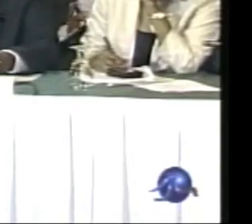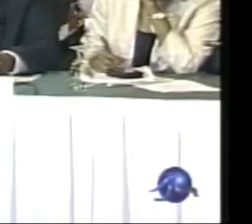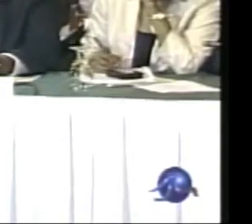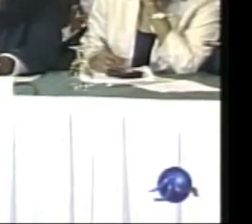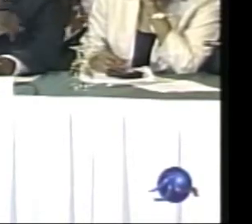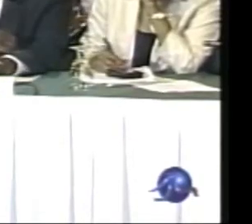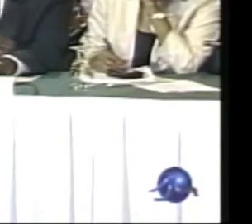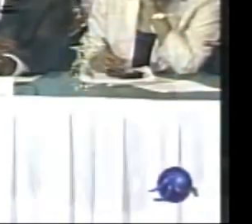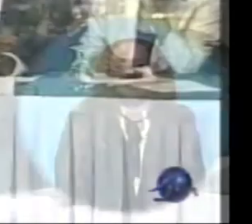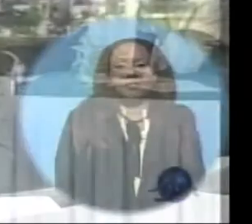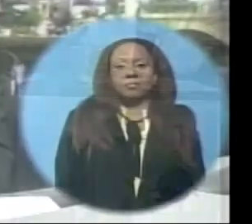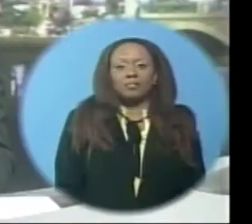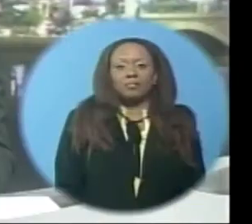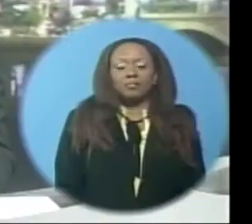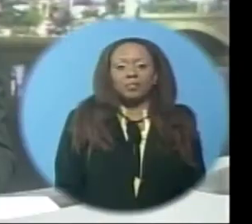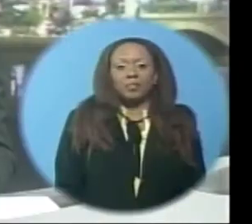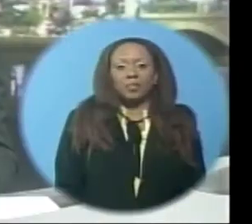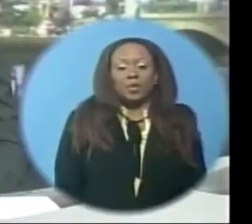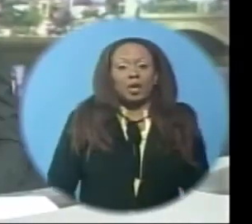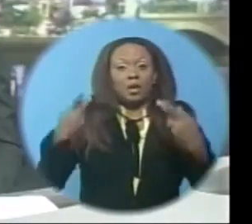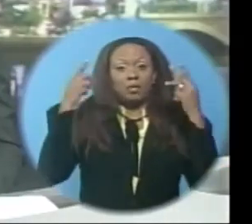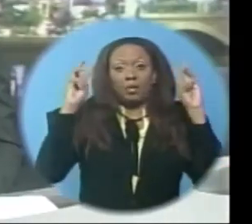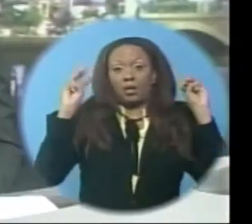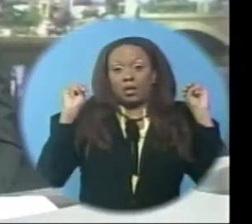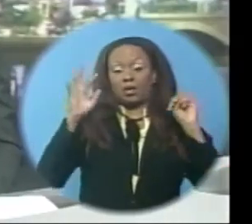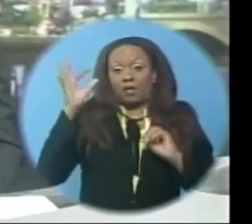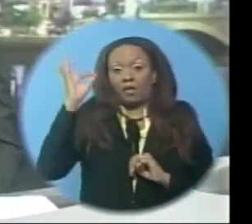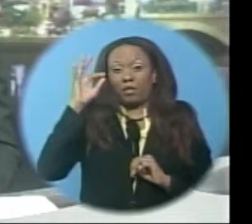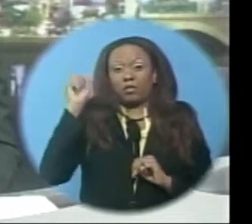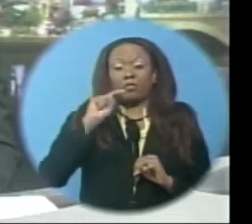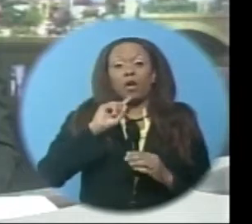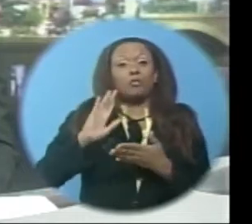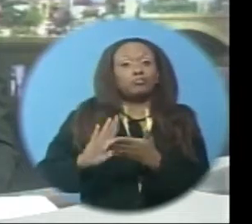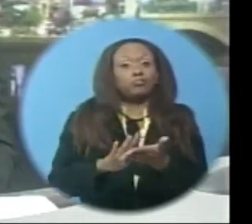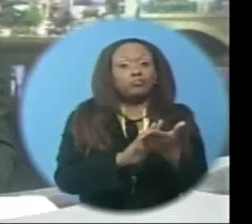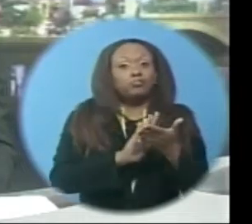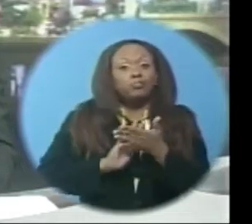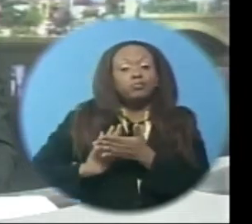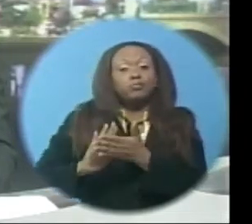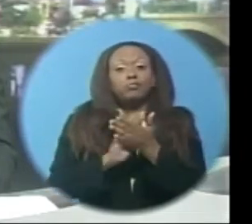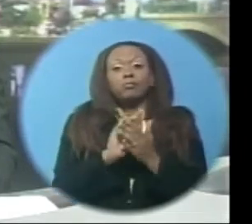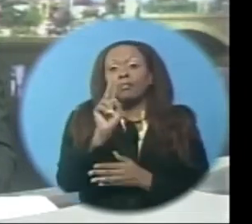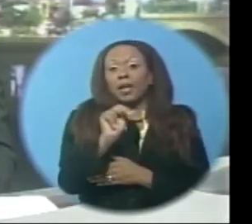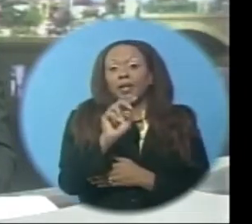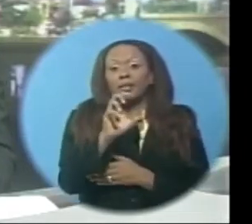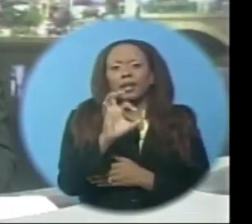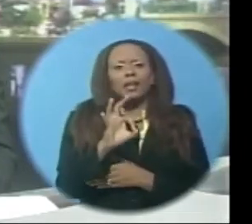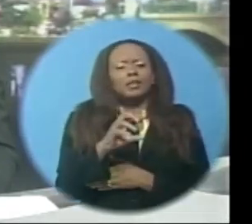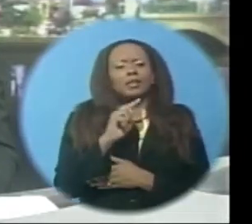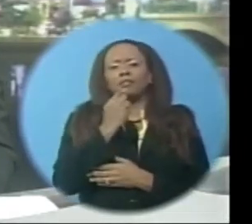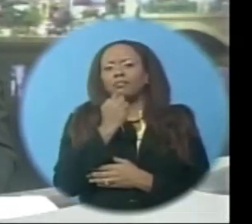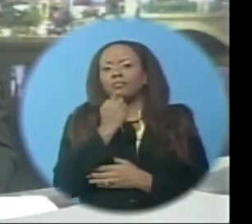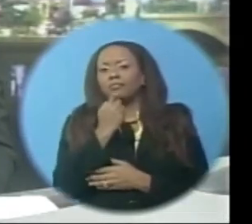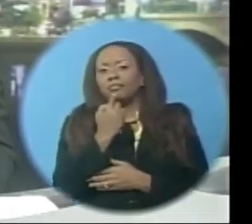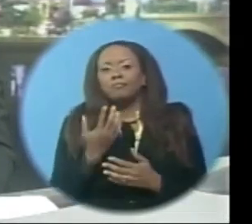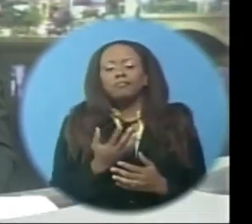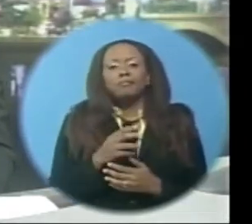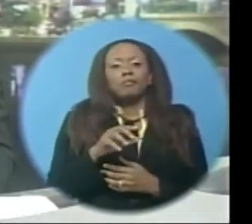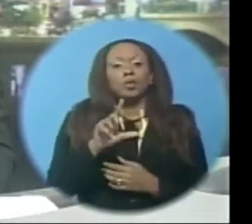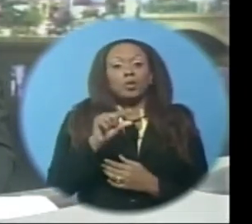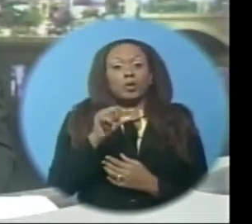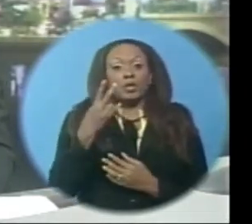Lisa Broom, CBC News. Thanks, Lisa. Prime Minister Frundle Stewart has praised the National